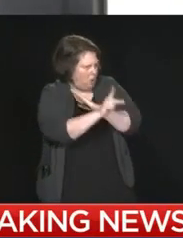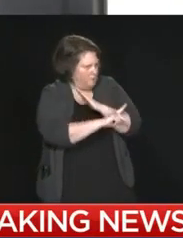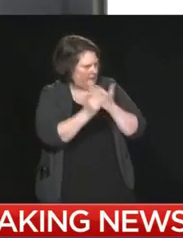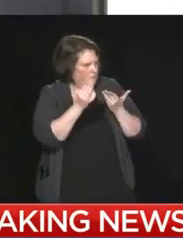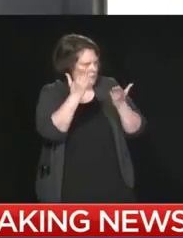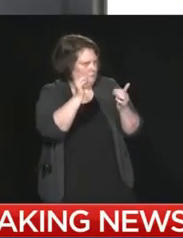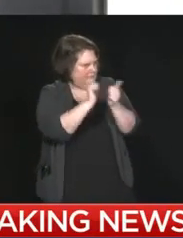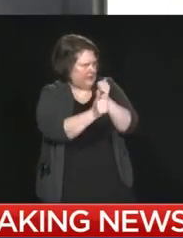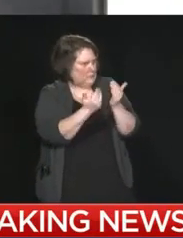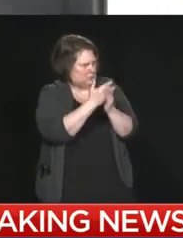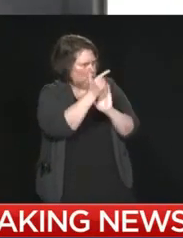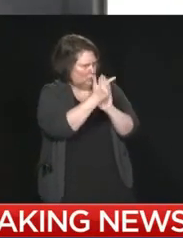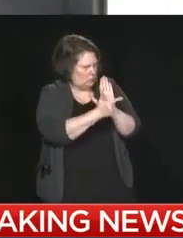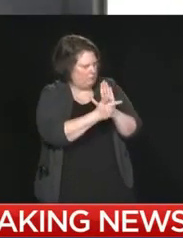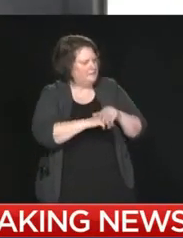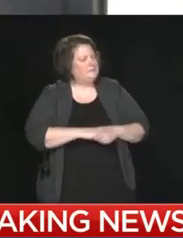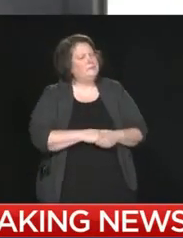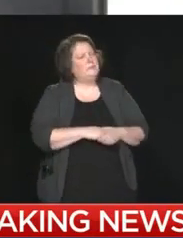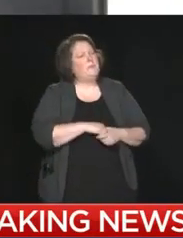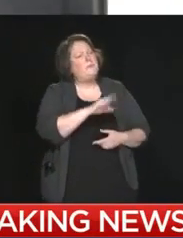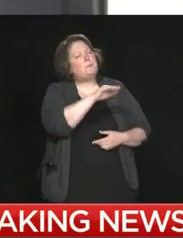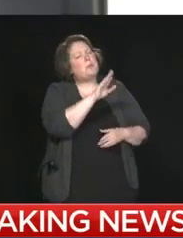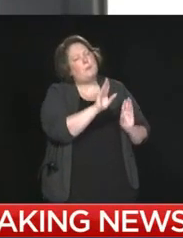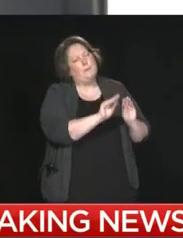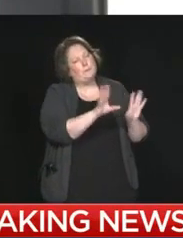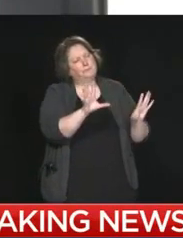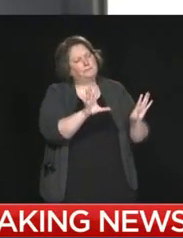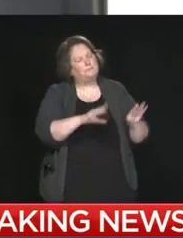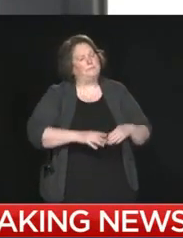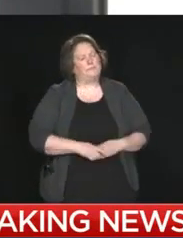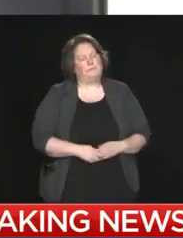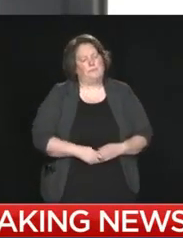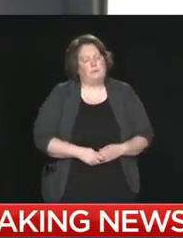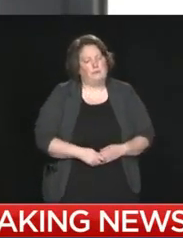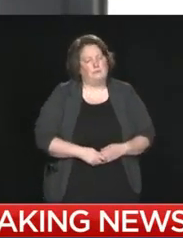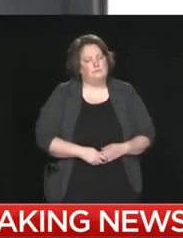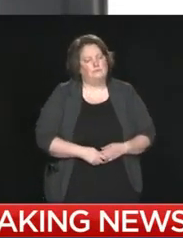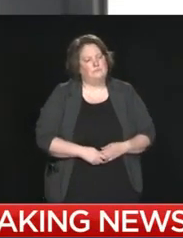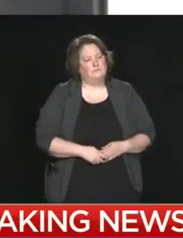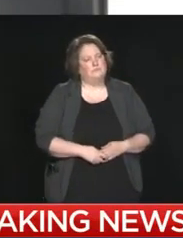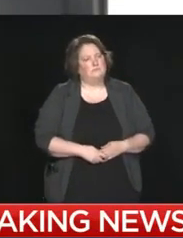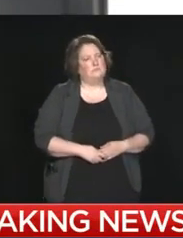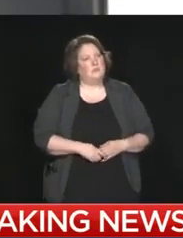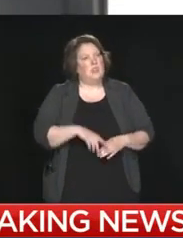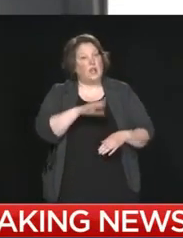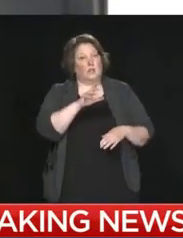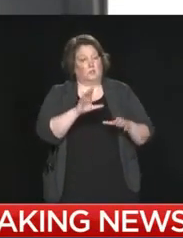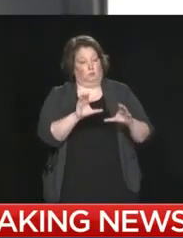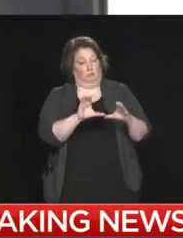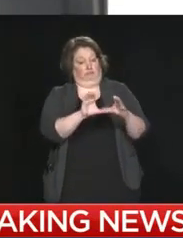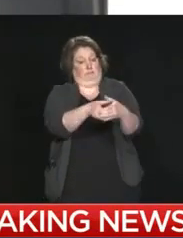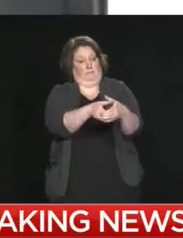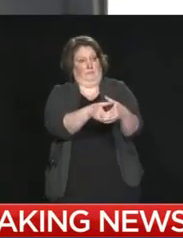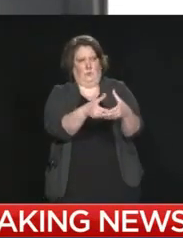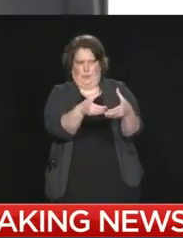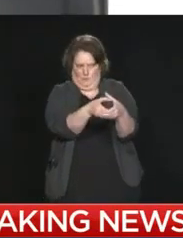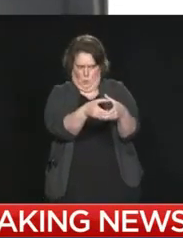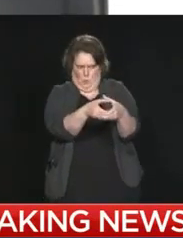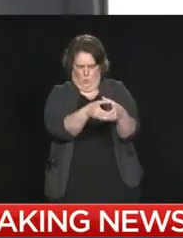say that you're going to target this small minority of criminals, you seem to suppose that this small minority